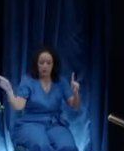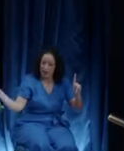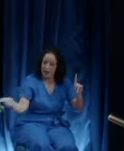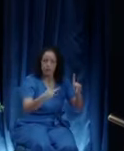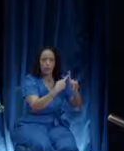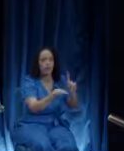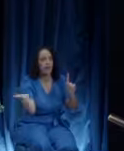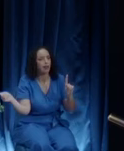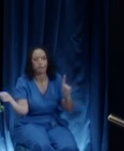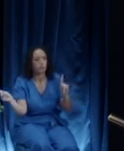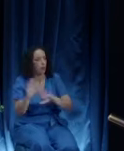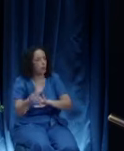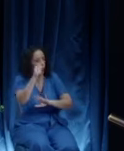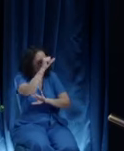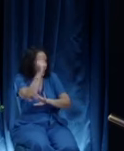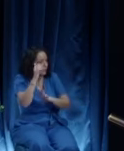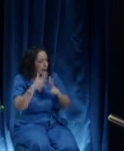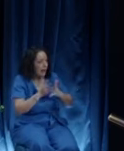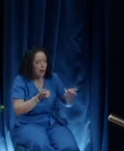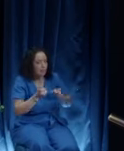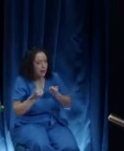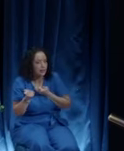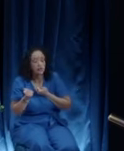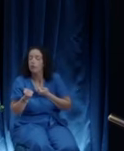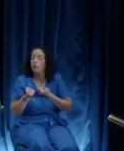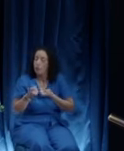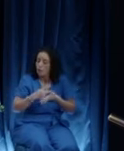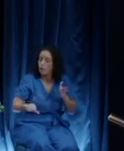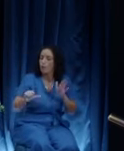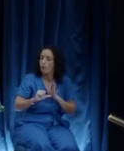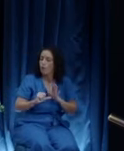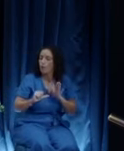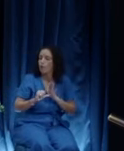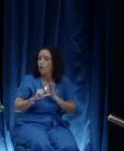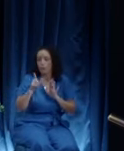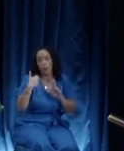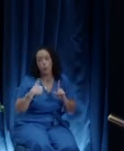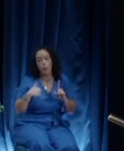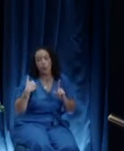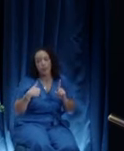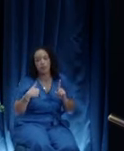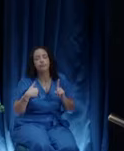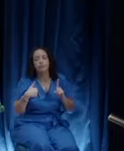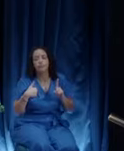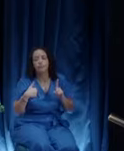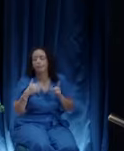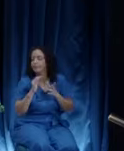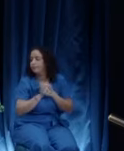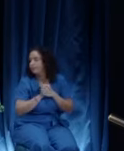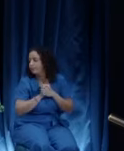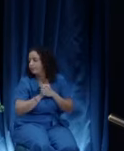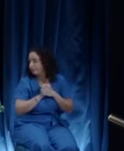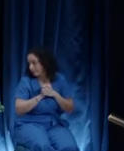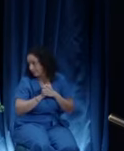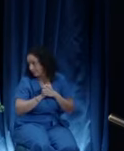power? With difficulty in some cases. For women especially, there's this we tend to